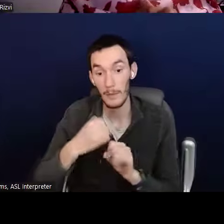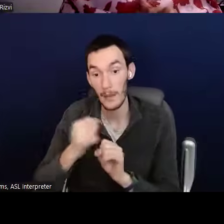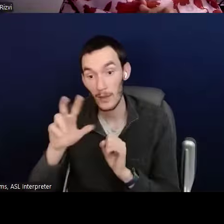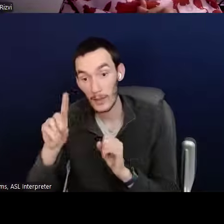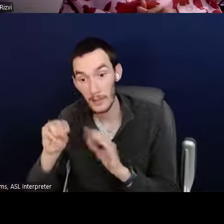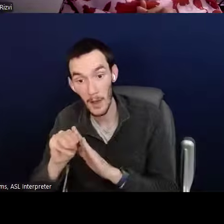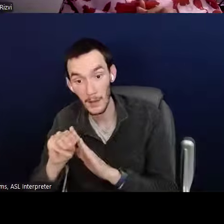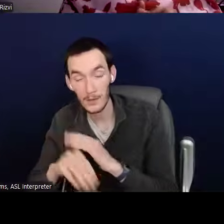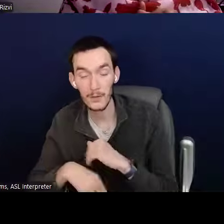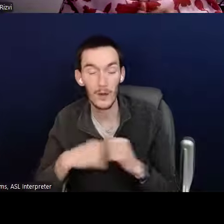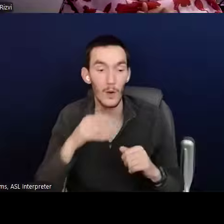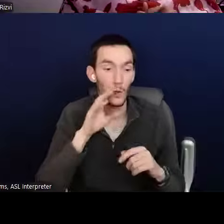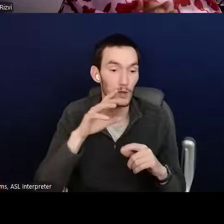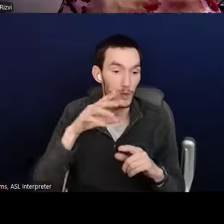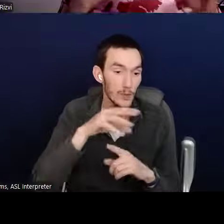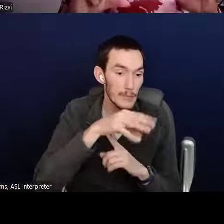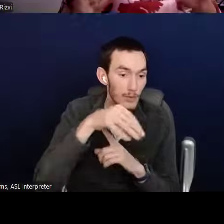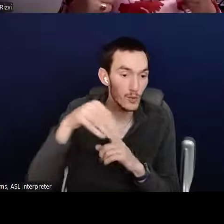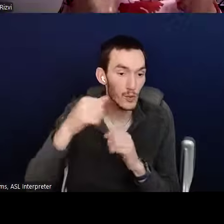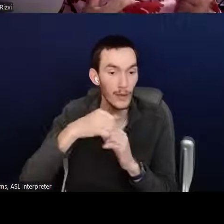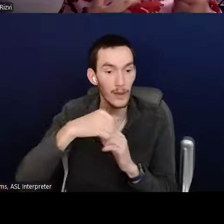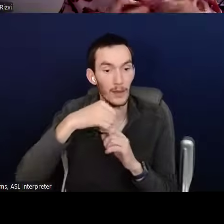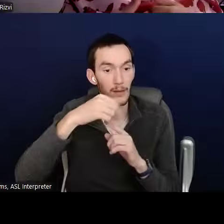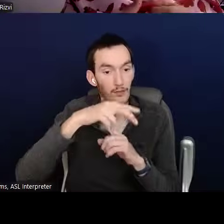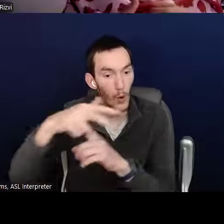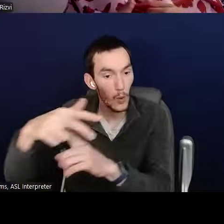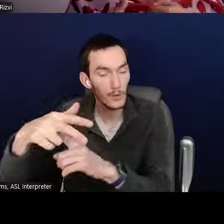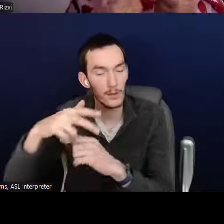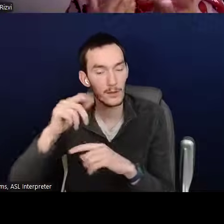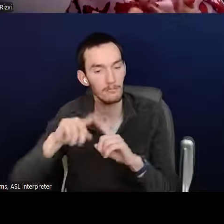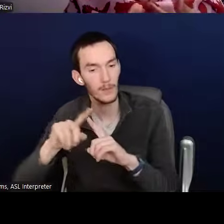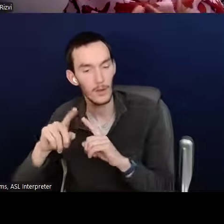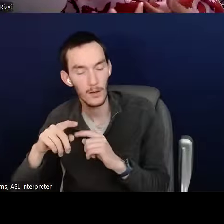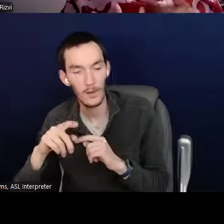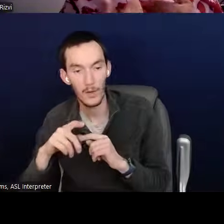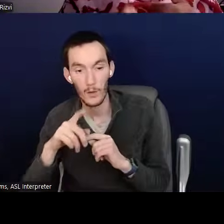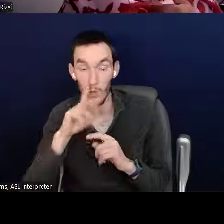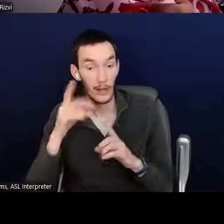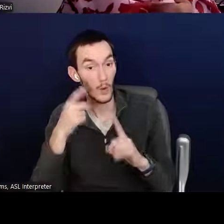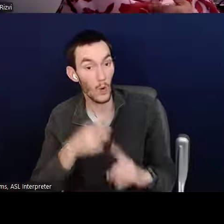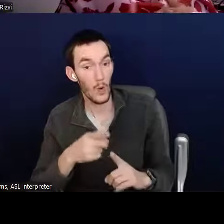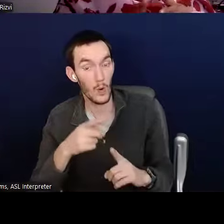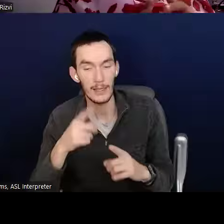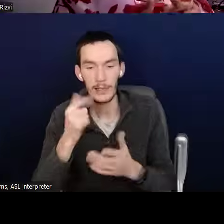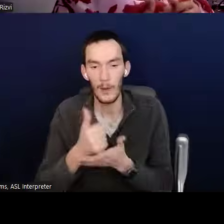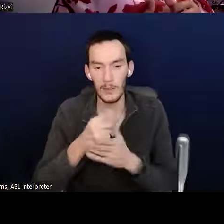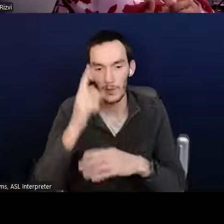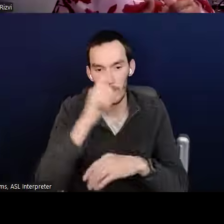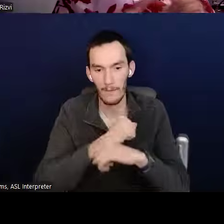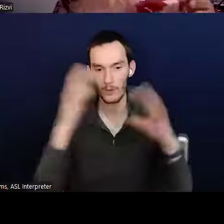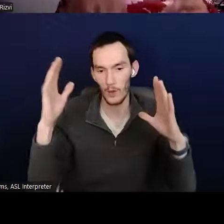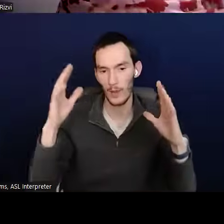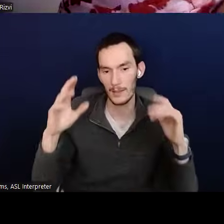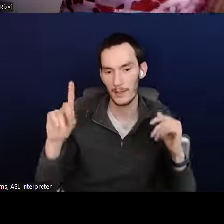doing photogrammetry with drones, all of this in the service of assisting a visualization of the data sets that we're working